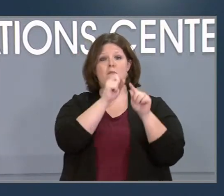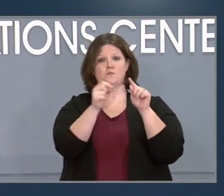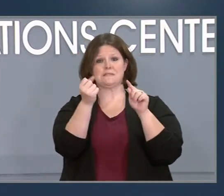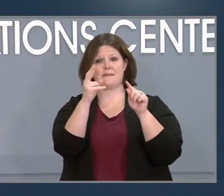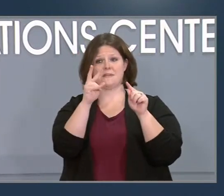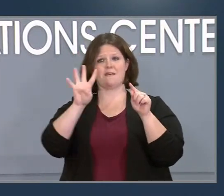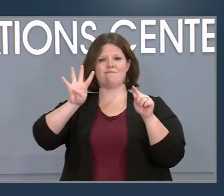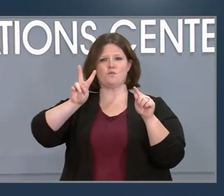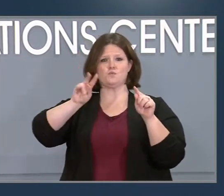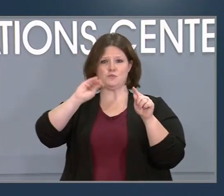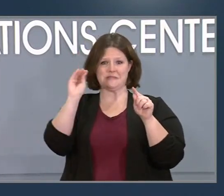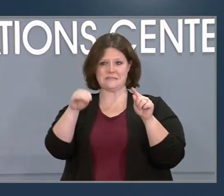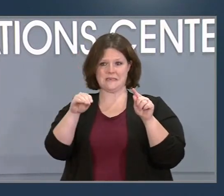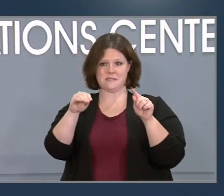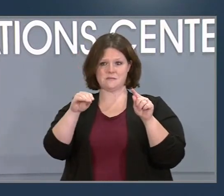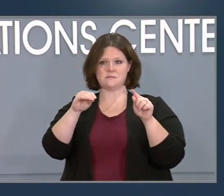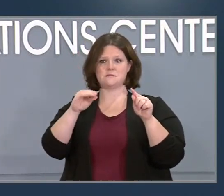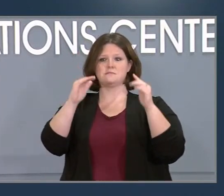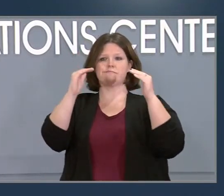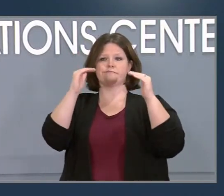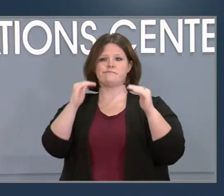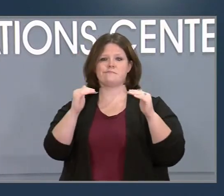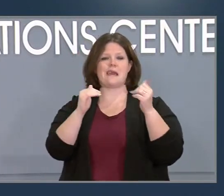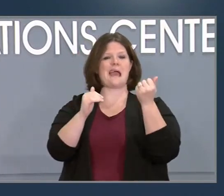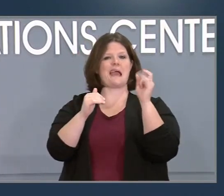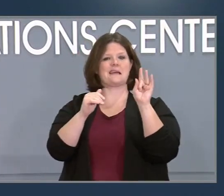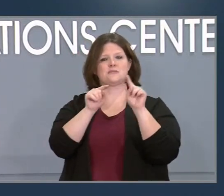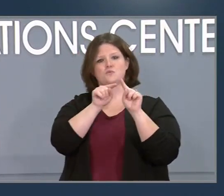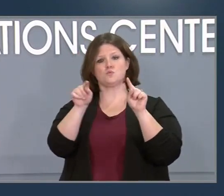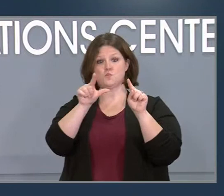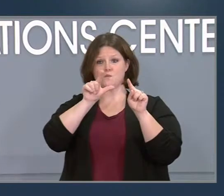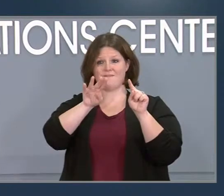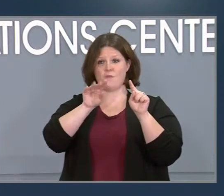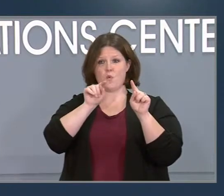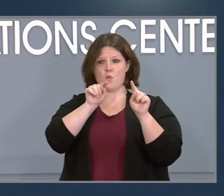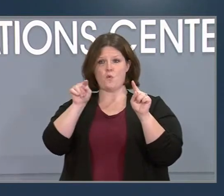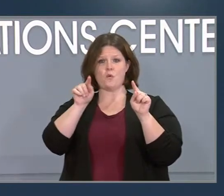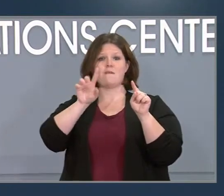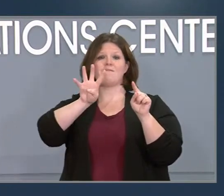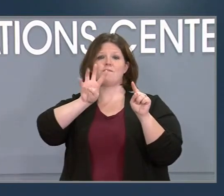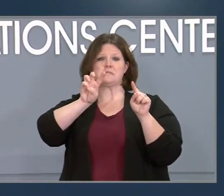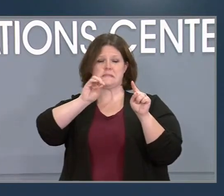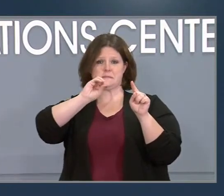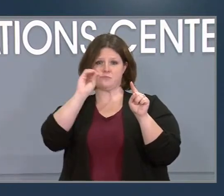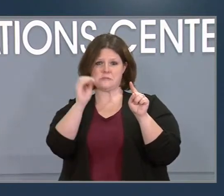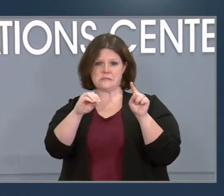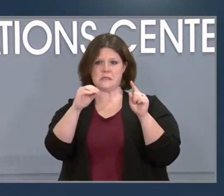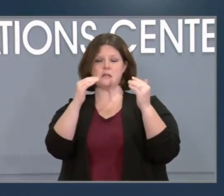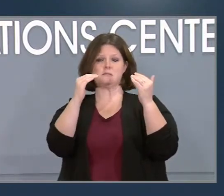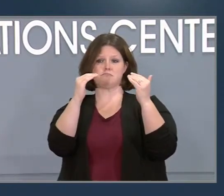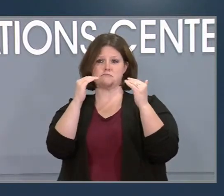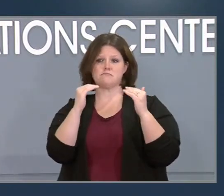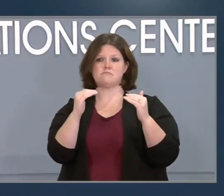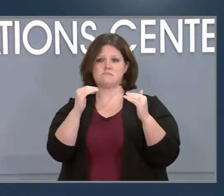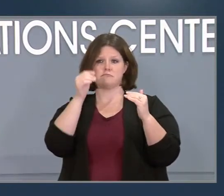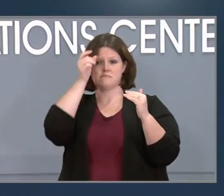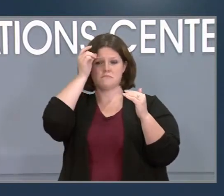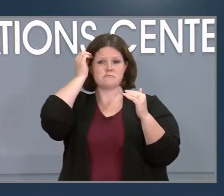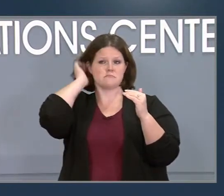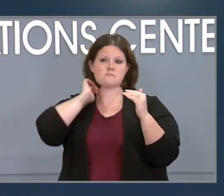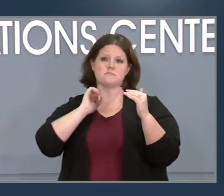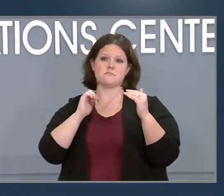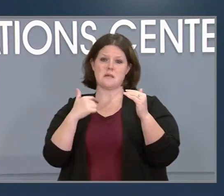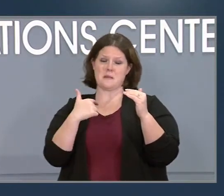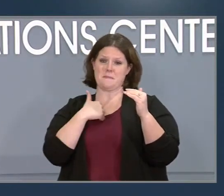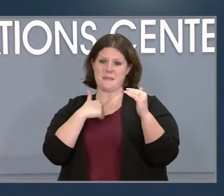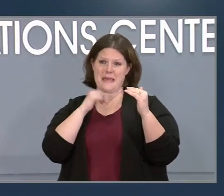17 are fully vaccinated, and only 46% of our young people ages 18 to 24 are fully vaccinated.